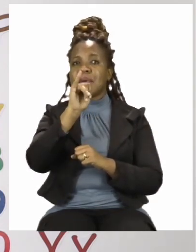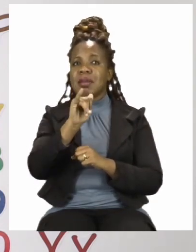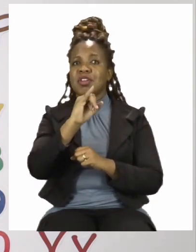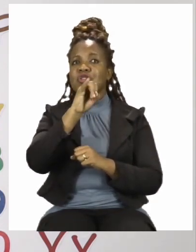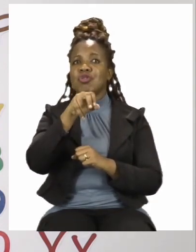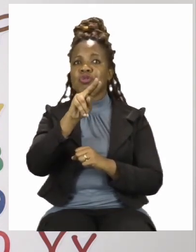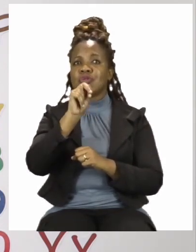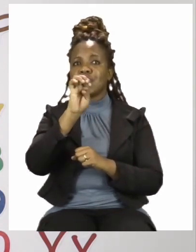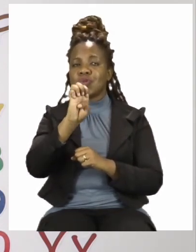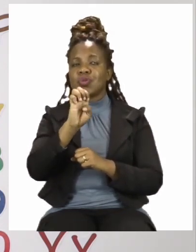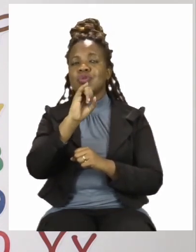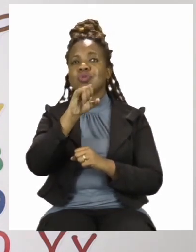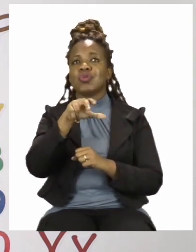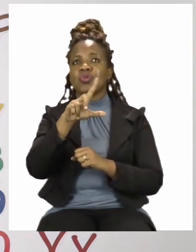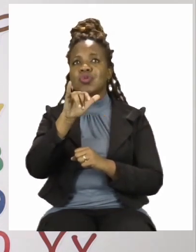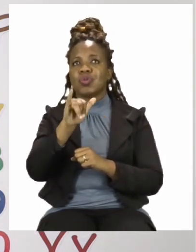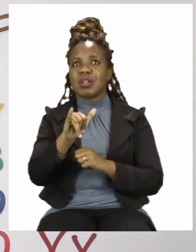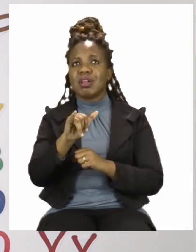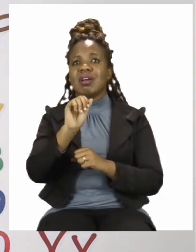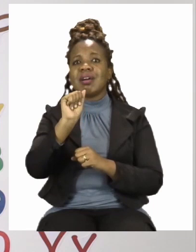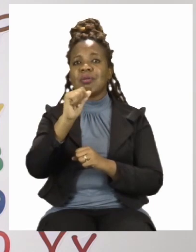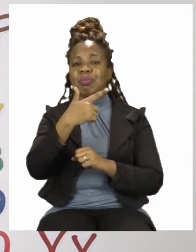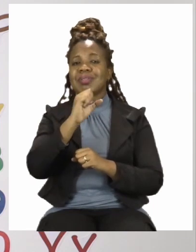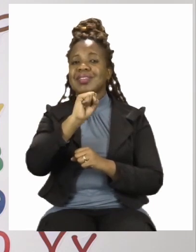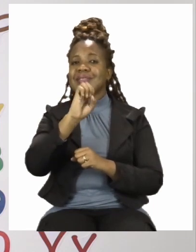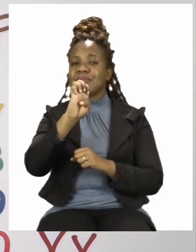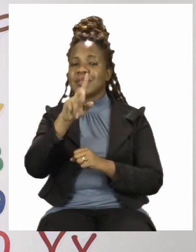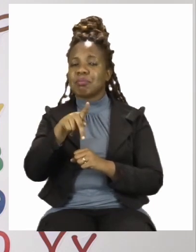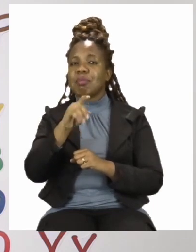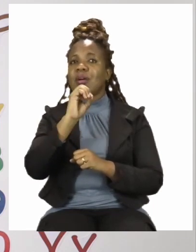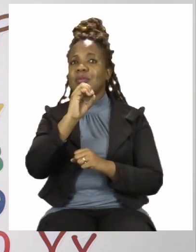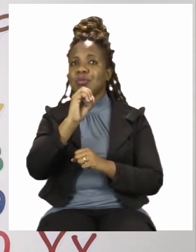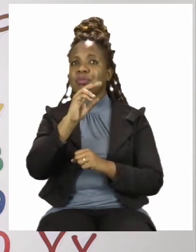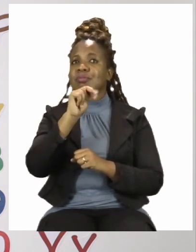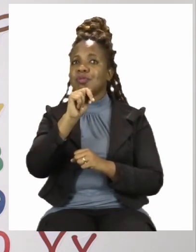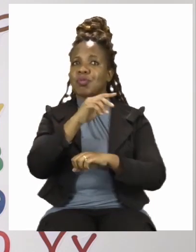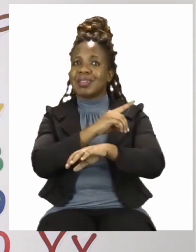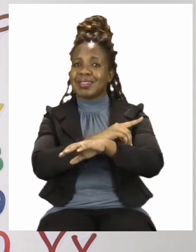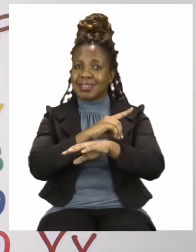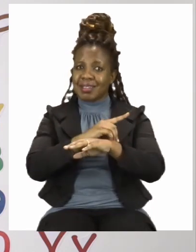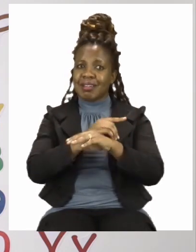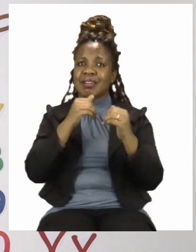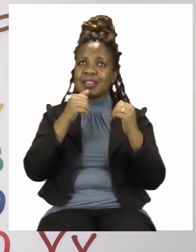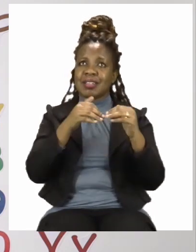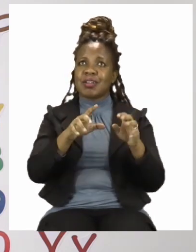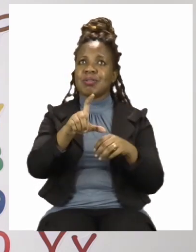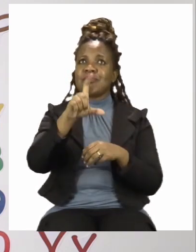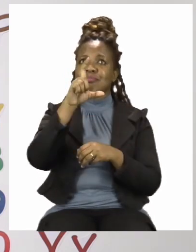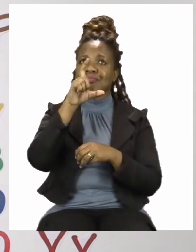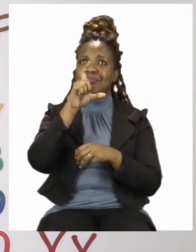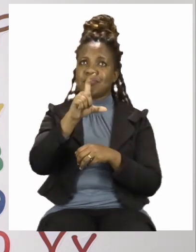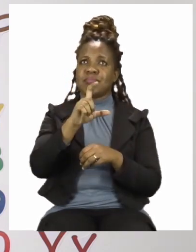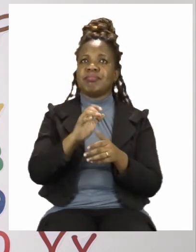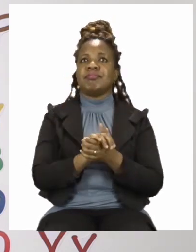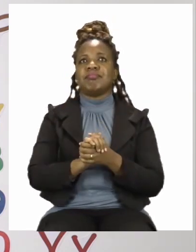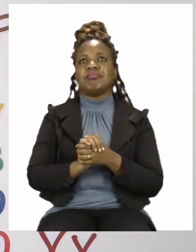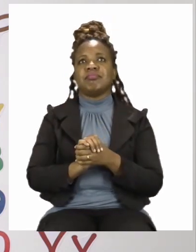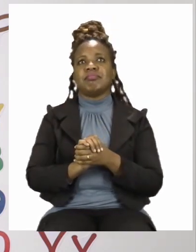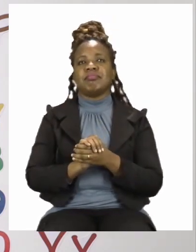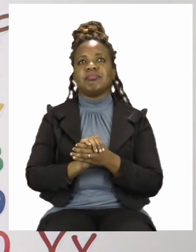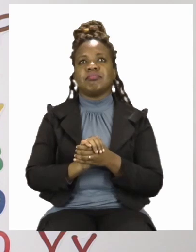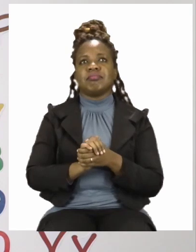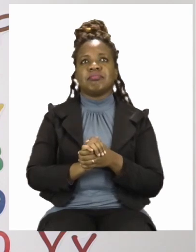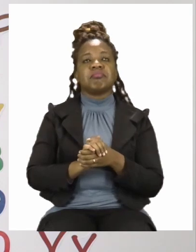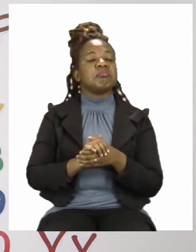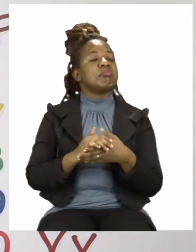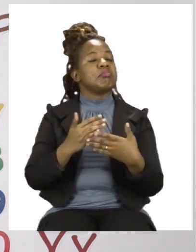December. And then places, very important places, they start with capital letters as well. Like the